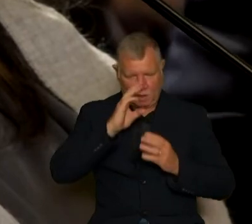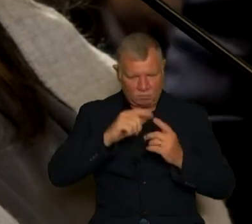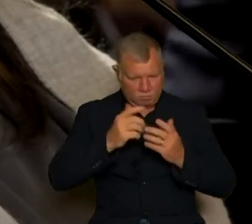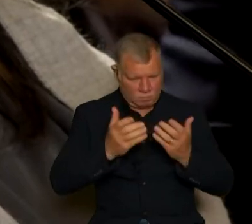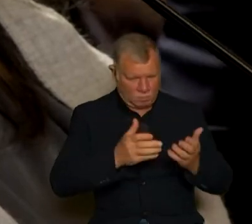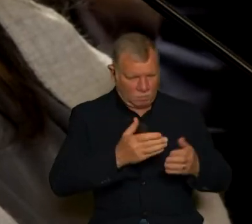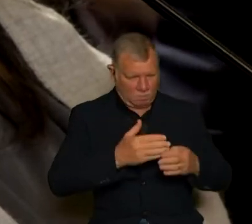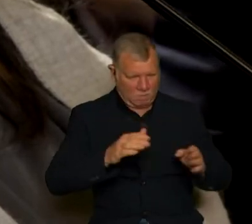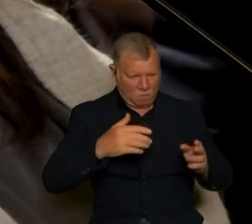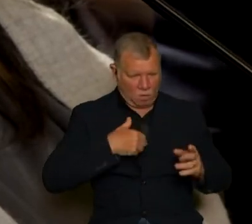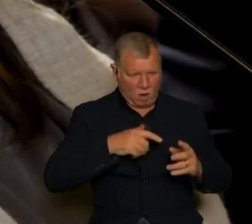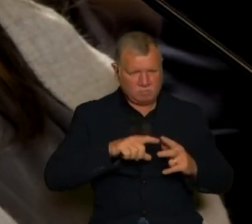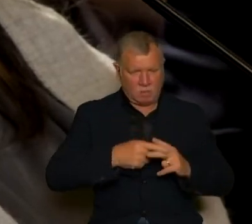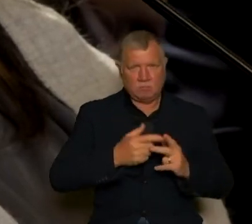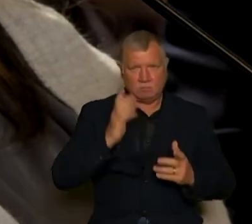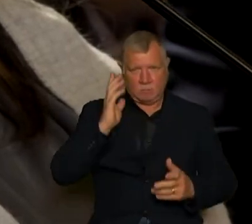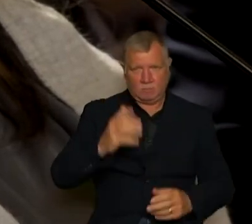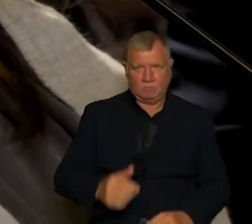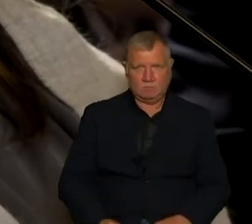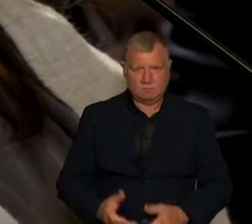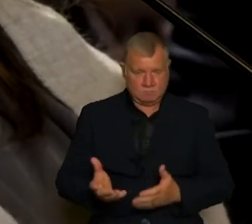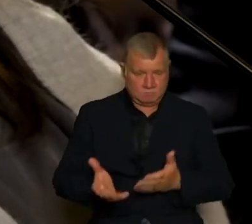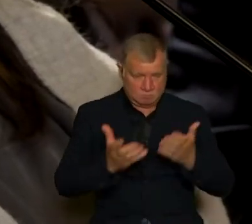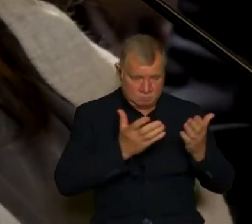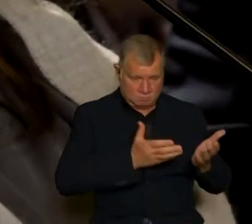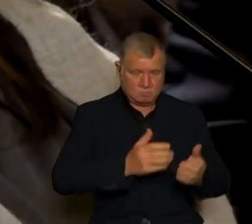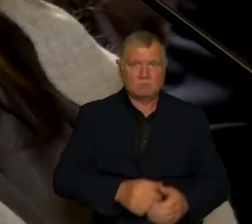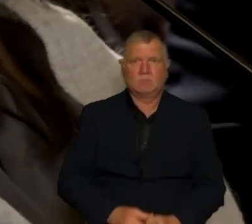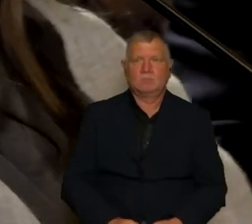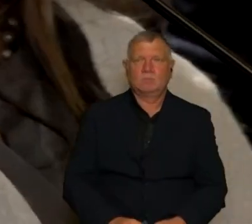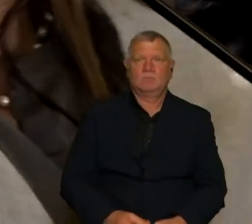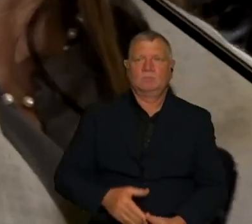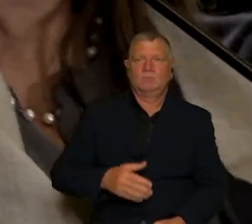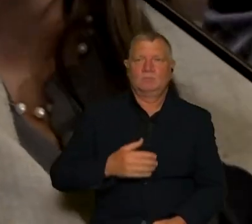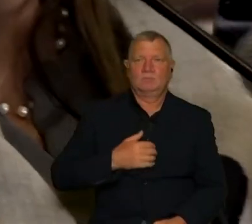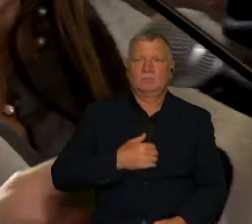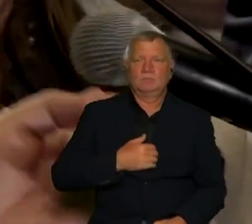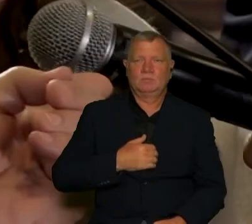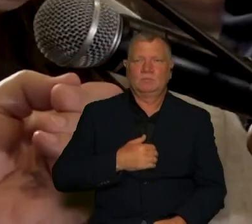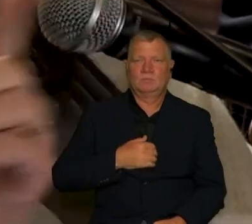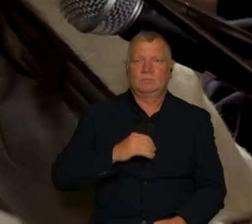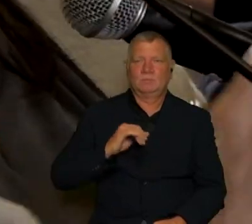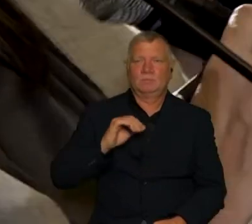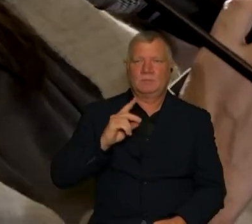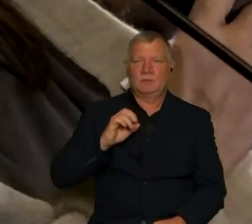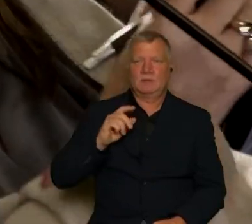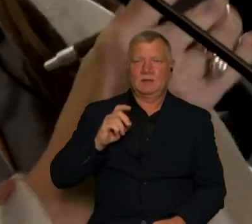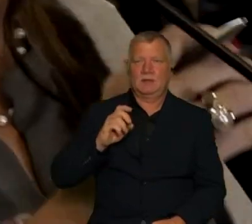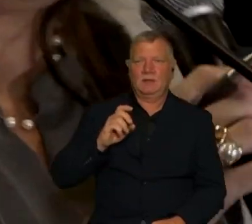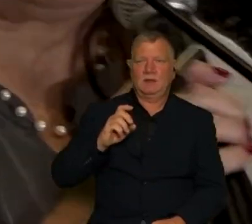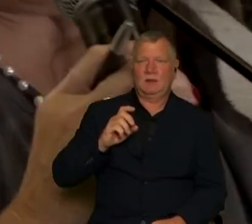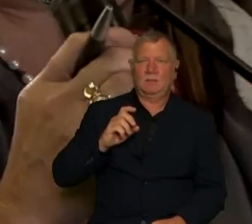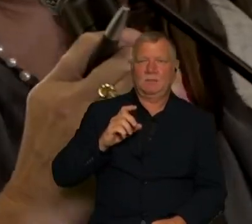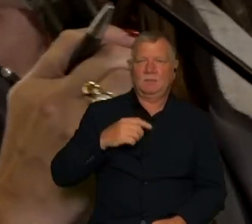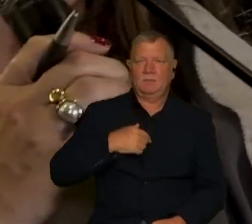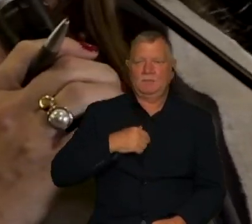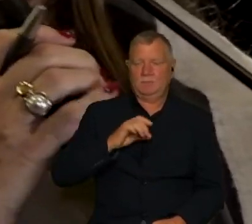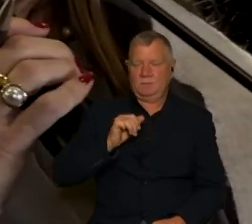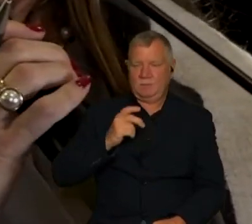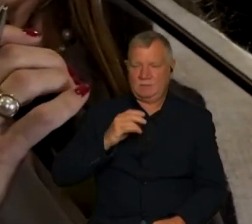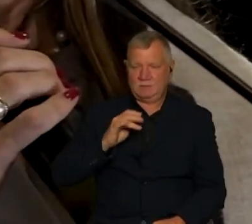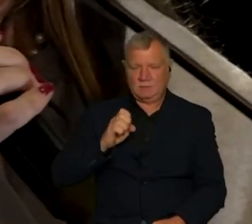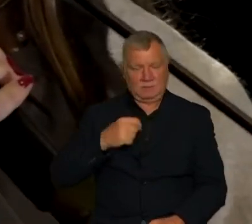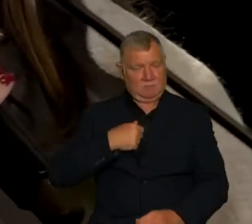introduce themselves before I start the formal part of my presentation. I am Desiree Mieses. I am